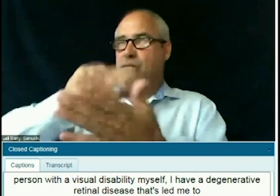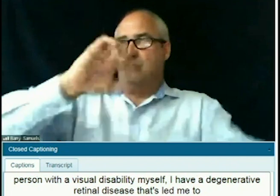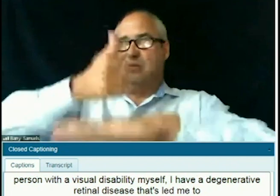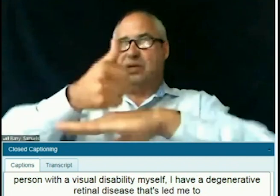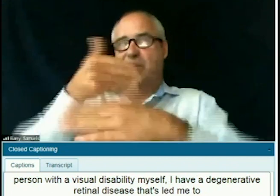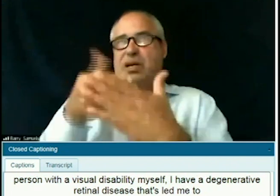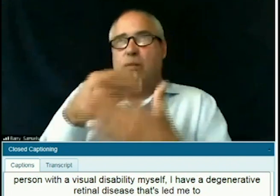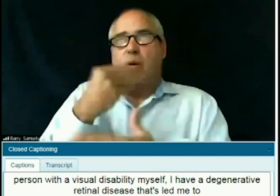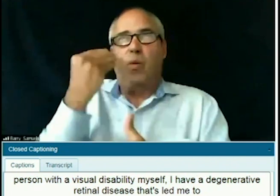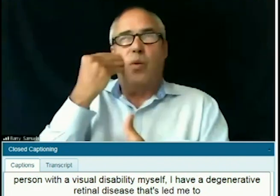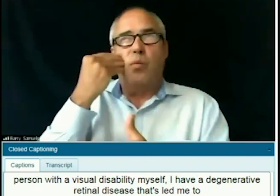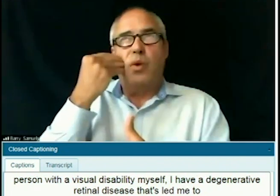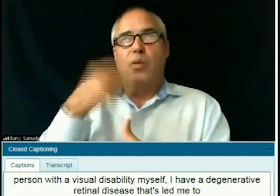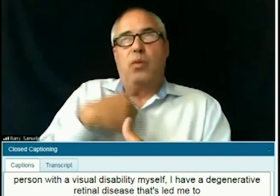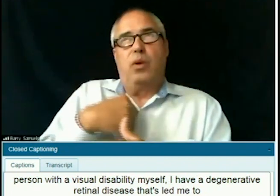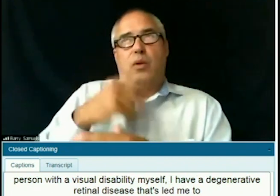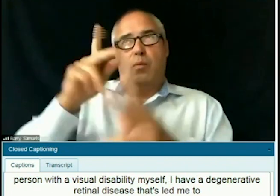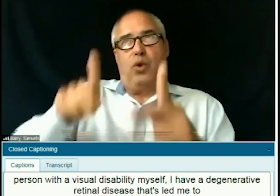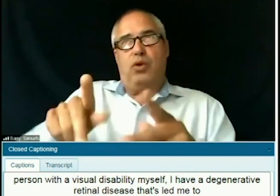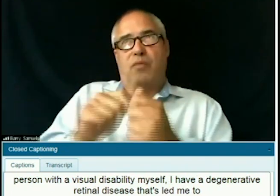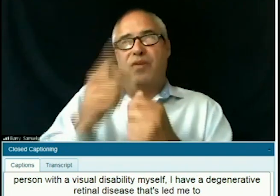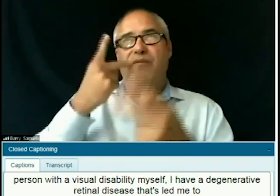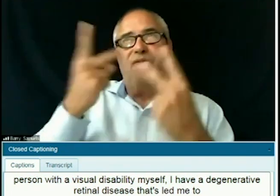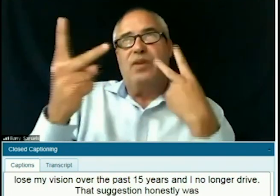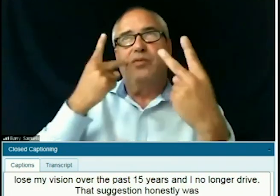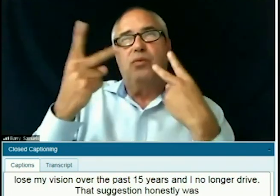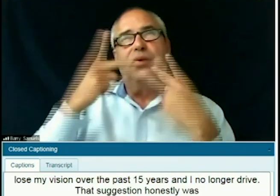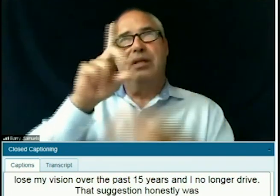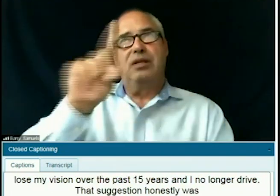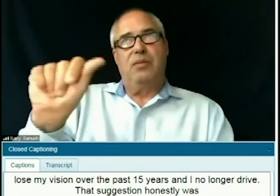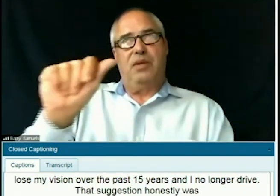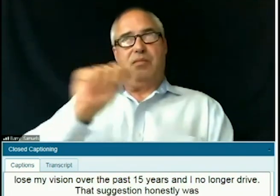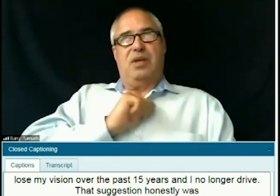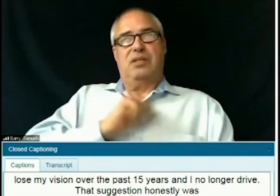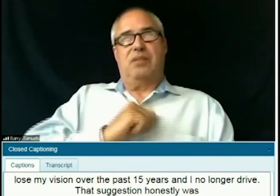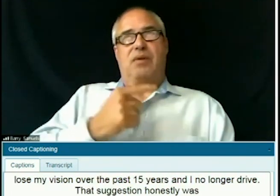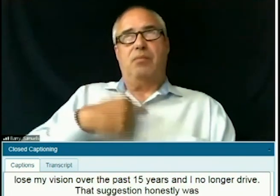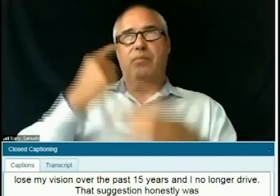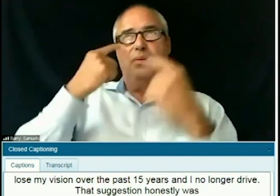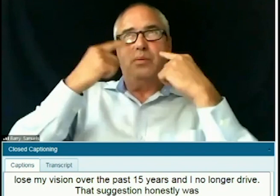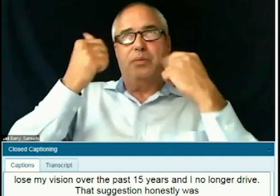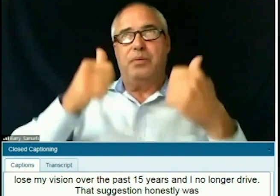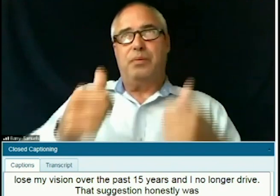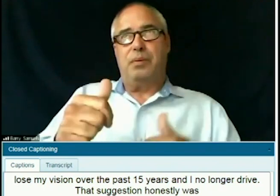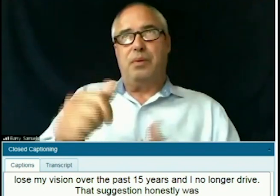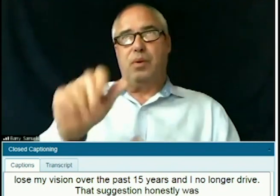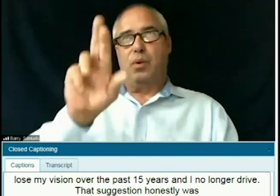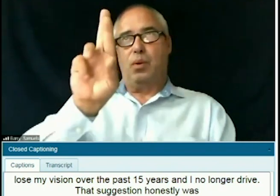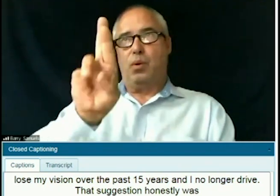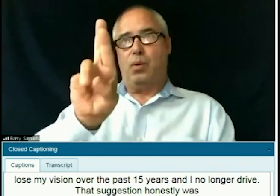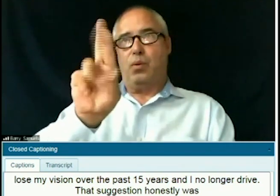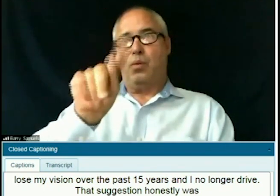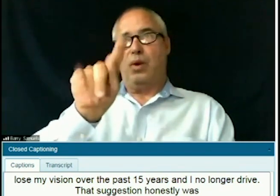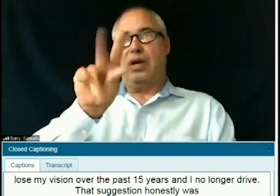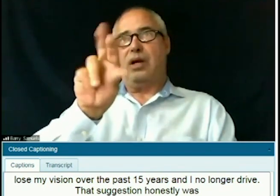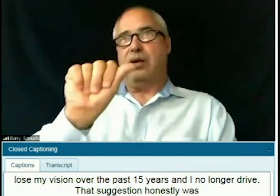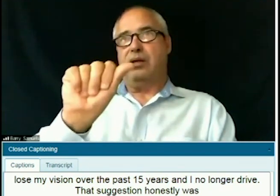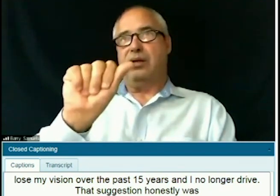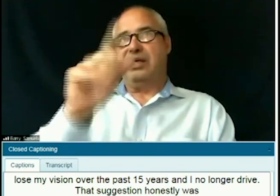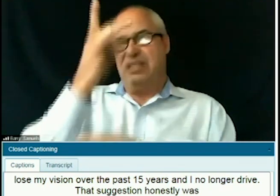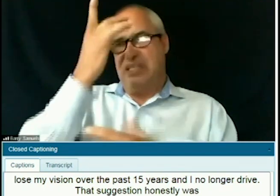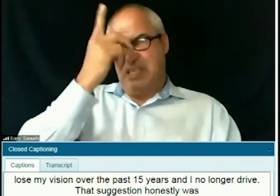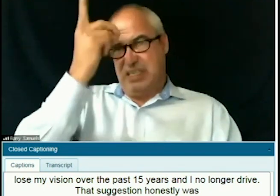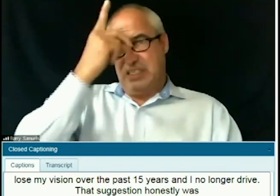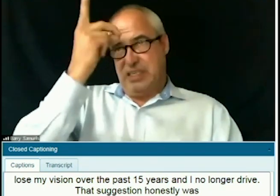a person with a visual disability myself, I have a degenerative retinal disease that's led me to lose my vision over the past 15 years,